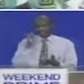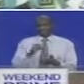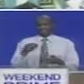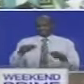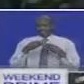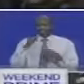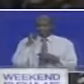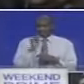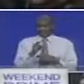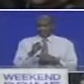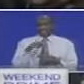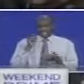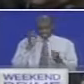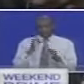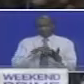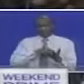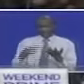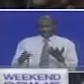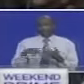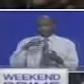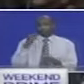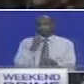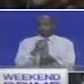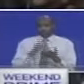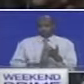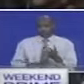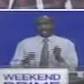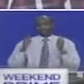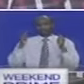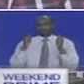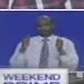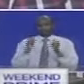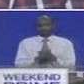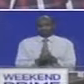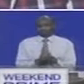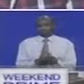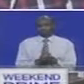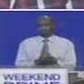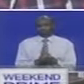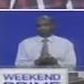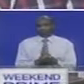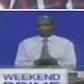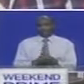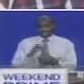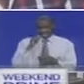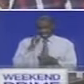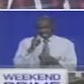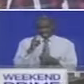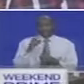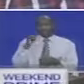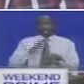immediately, failure to which they will resort to industrial action. That is going to affect the